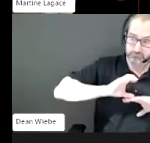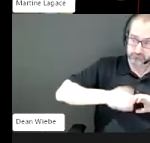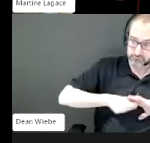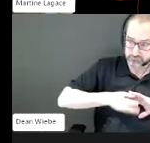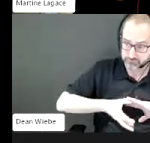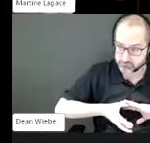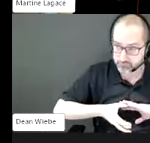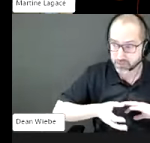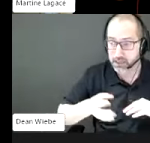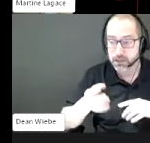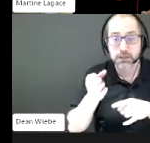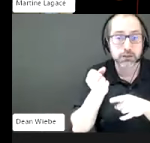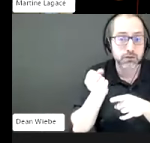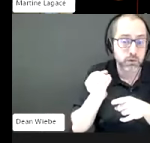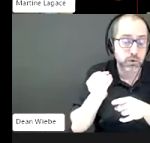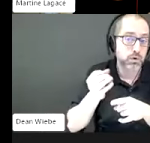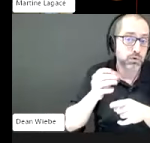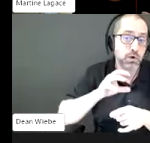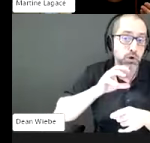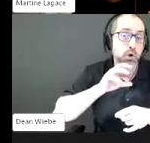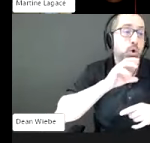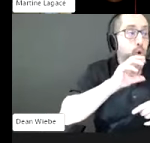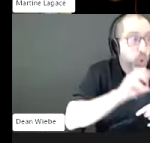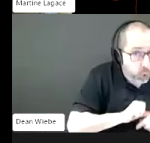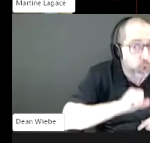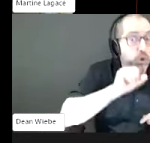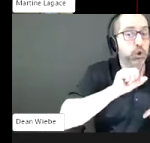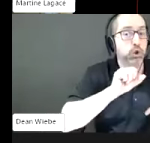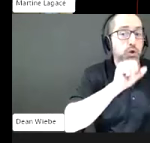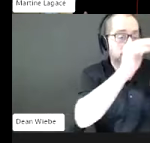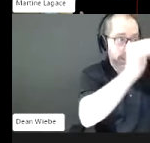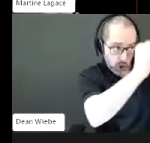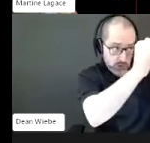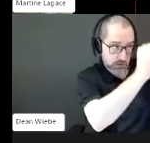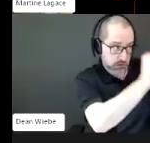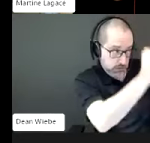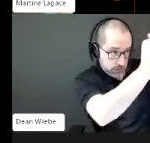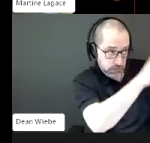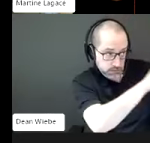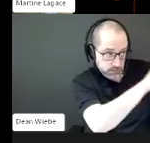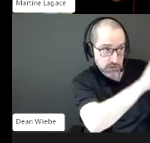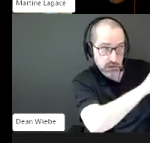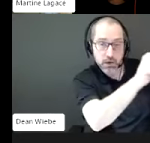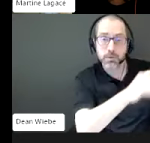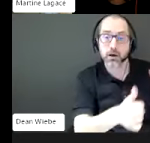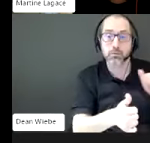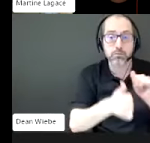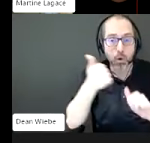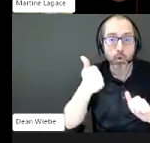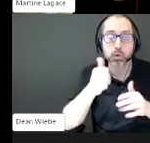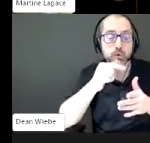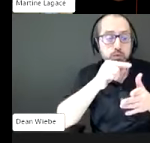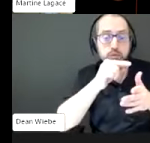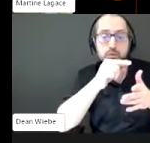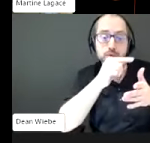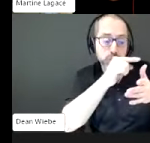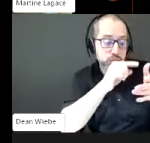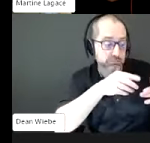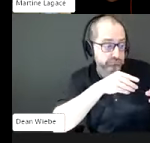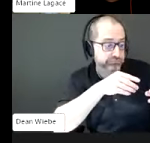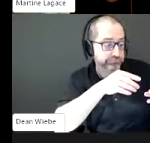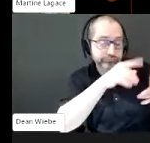older adults. But as I said before, however, their critiques mostly concern healthy and autonomous older adults,